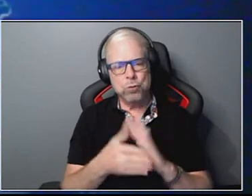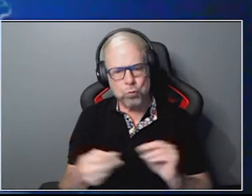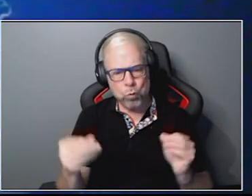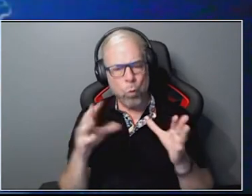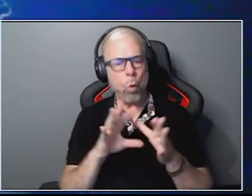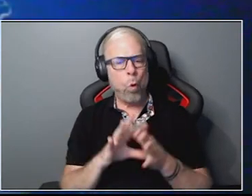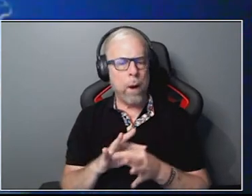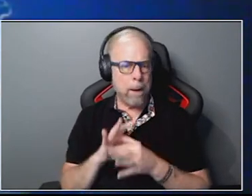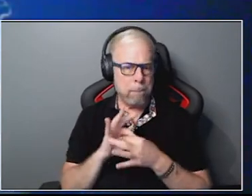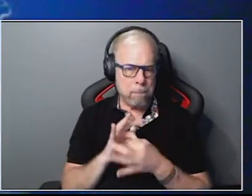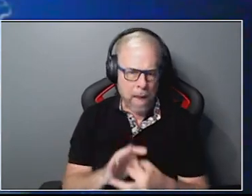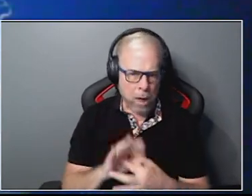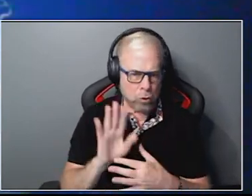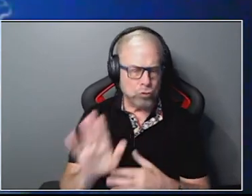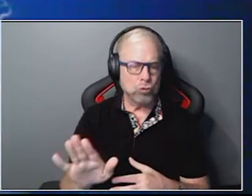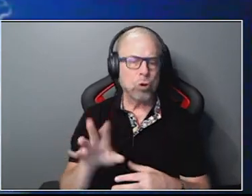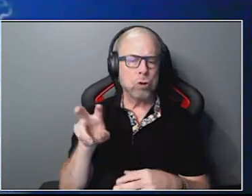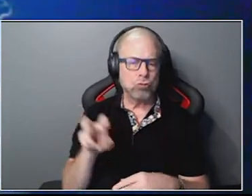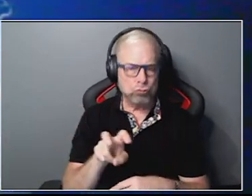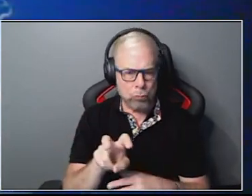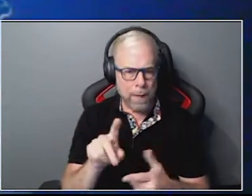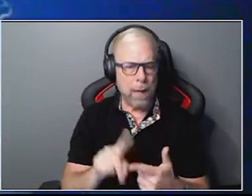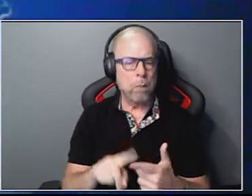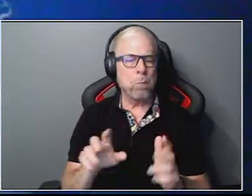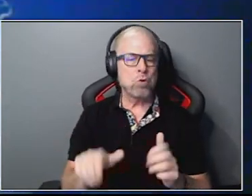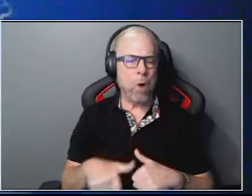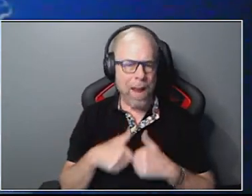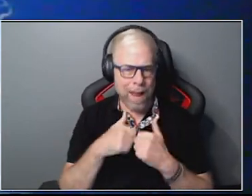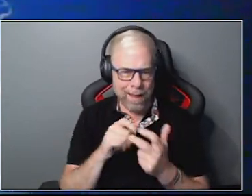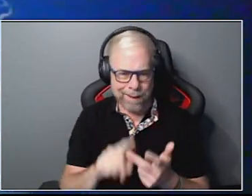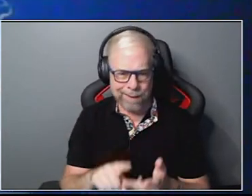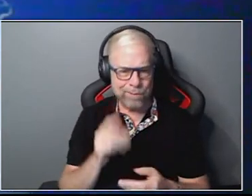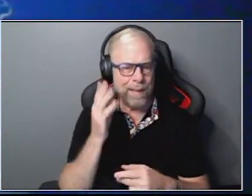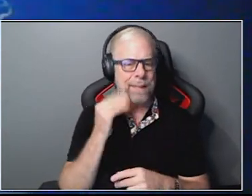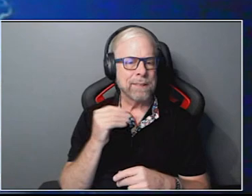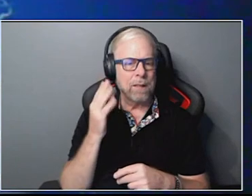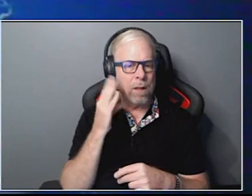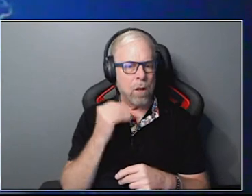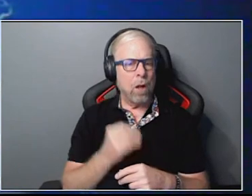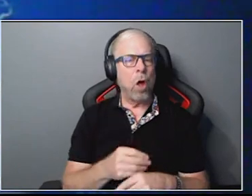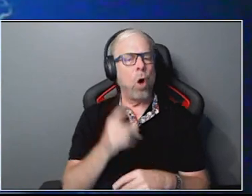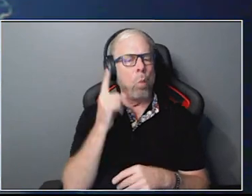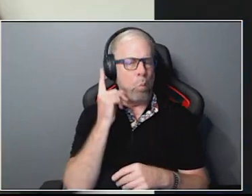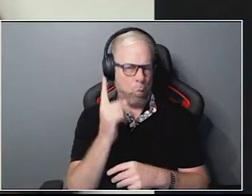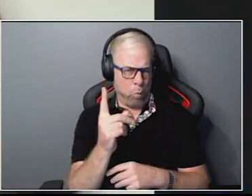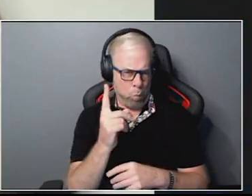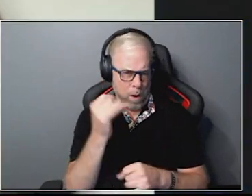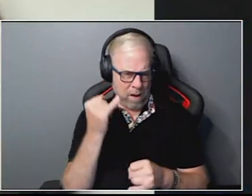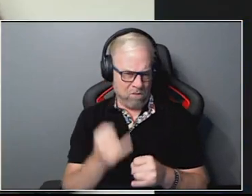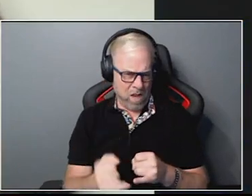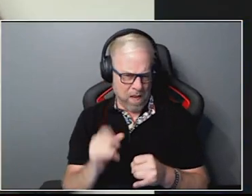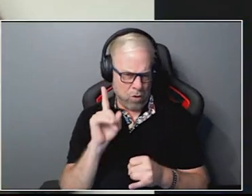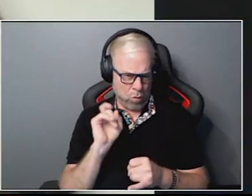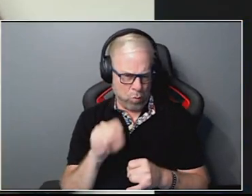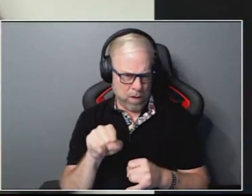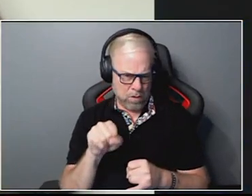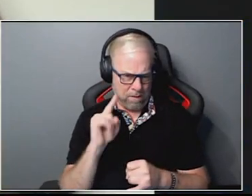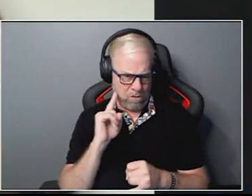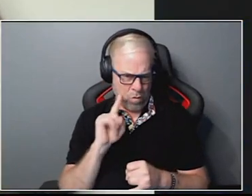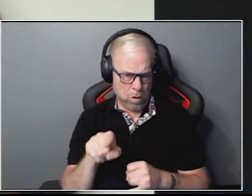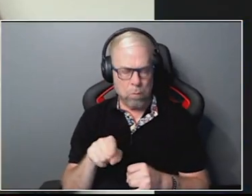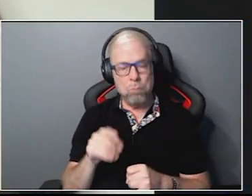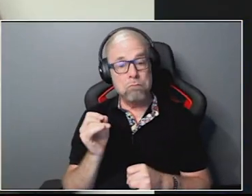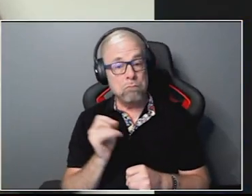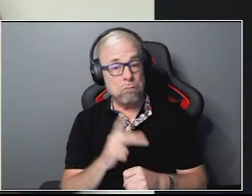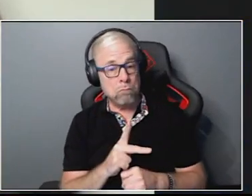and your life and all of your experiences. So I have one final question for you. Okay. What